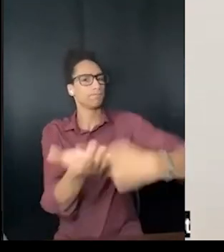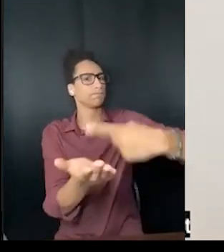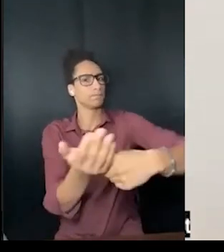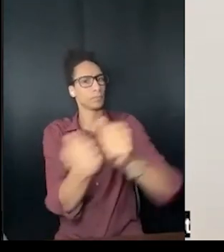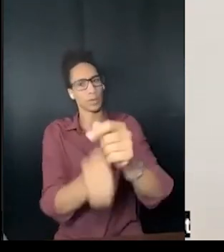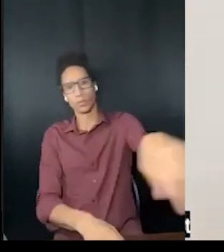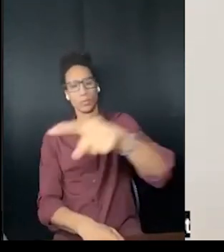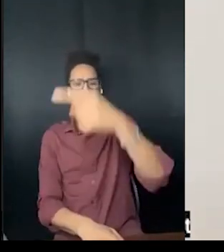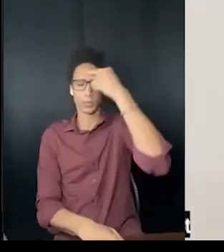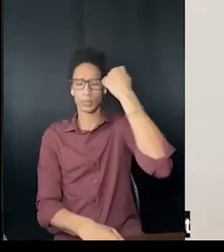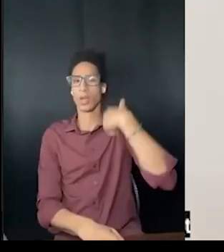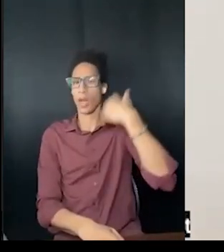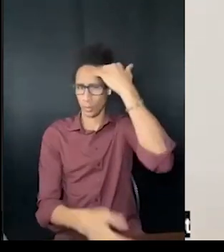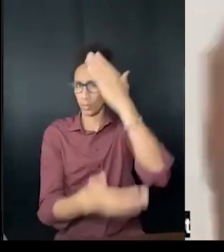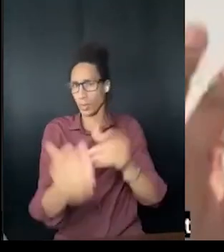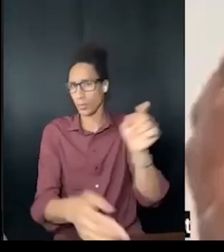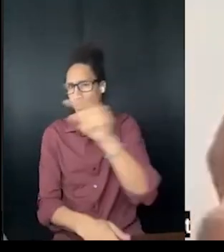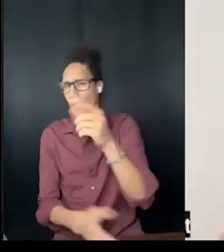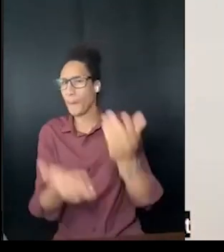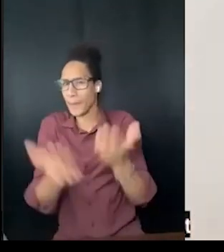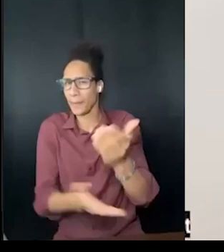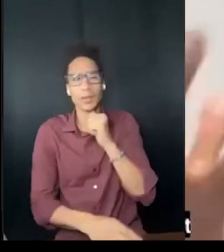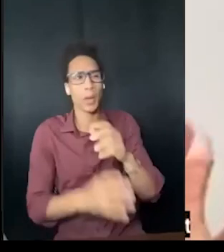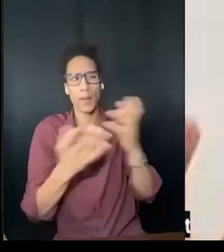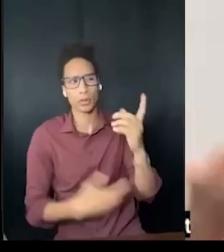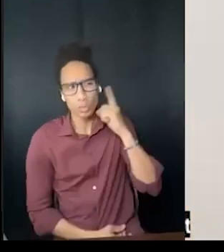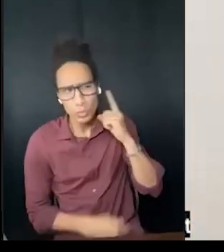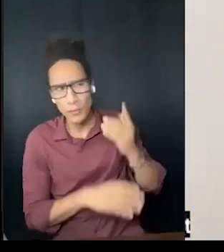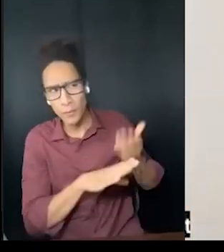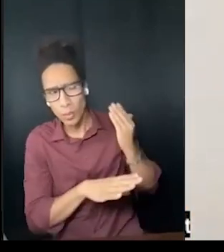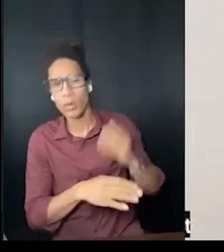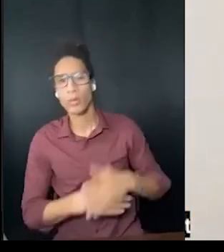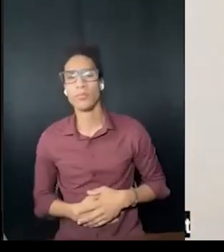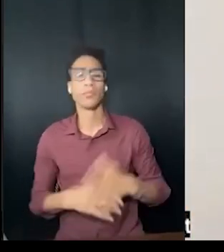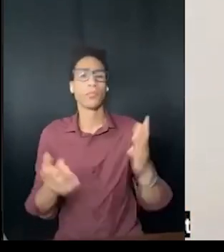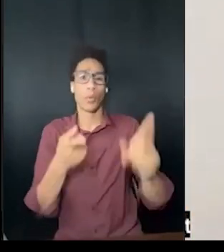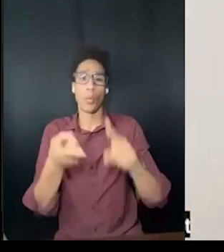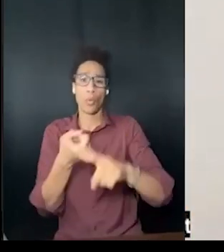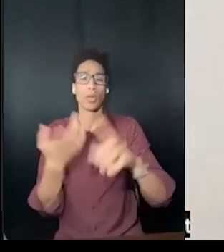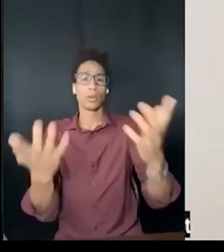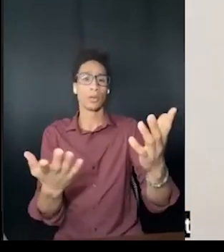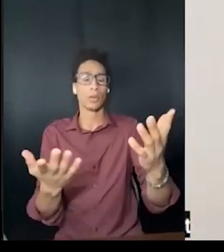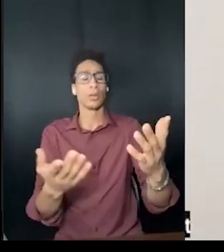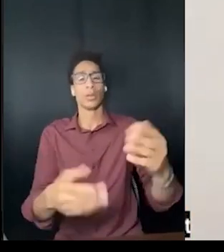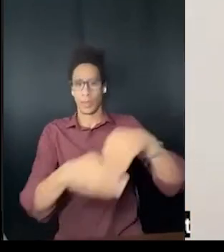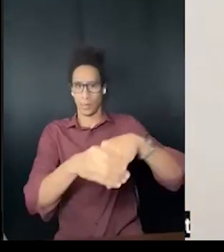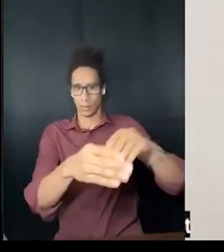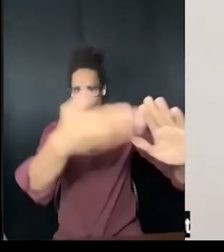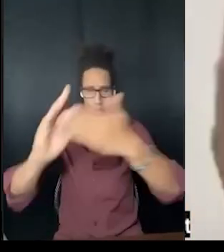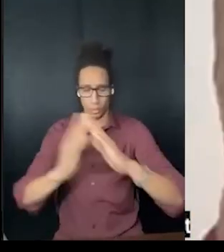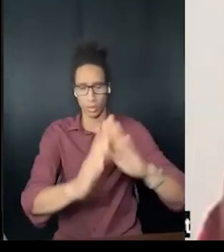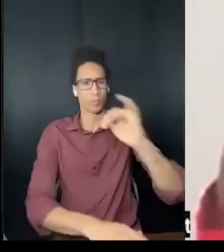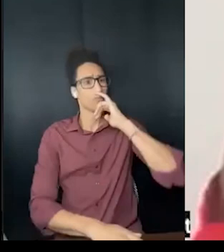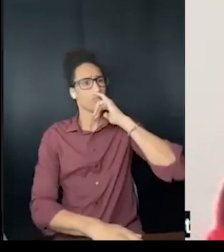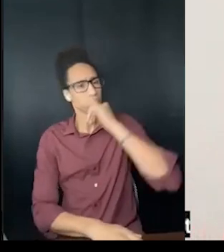with it. And when wrongdoing, when an offense happens in the community, it is seen